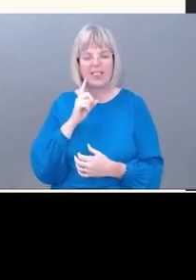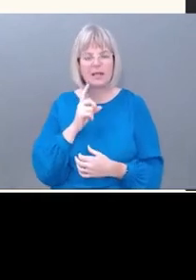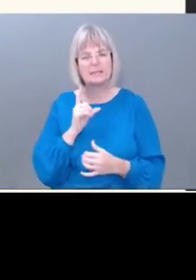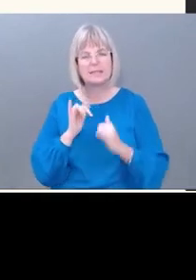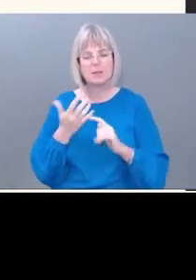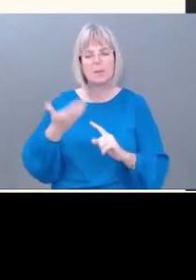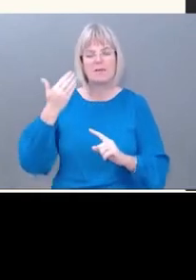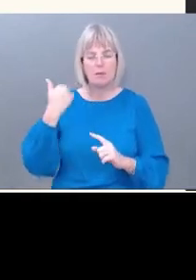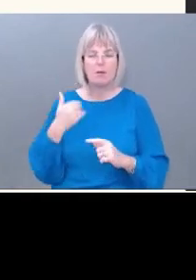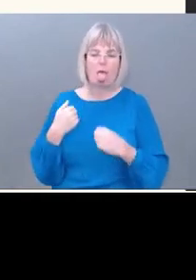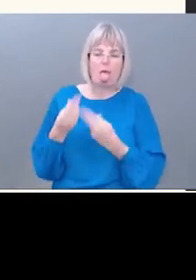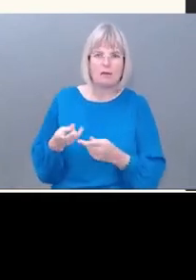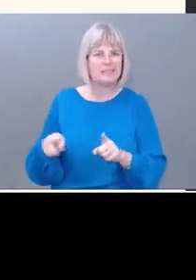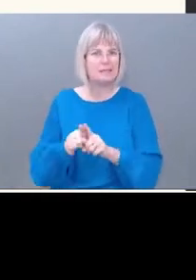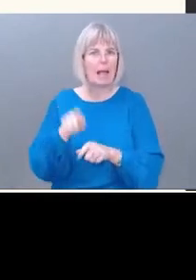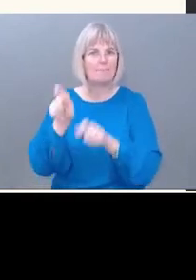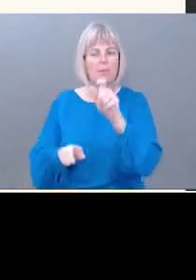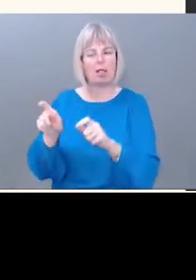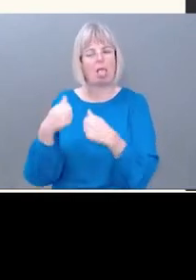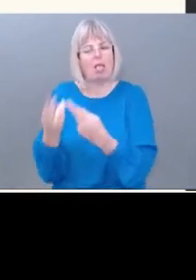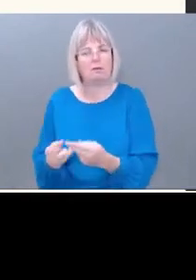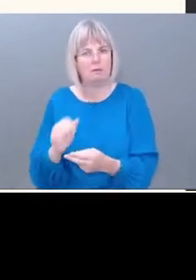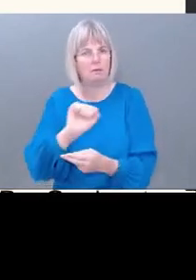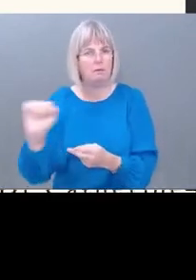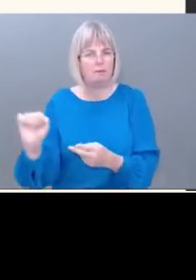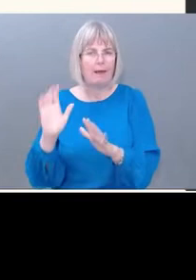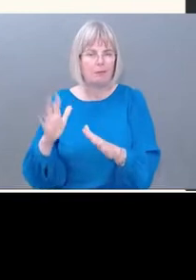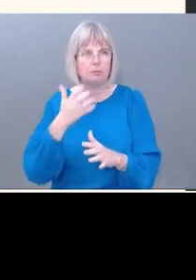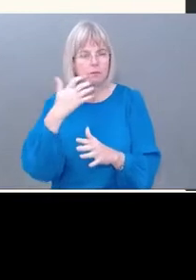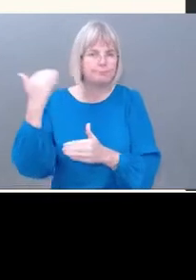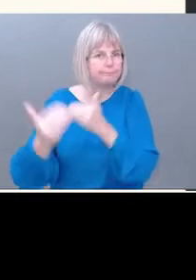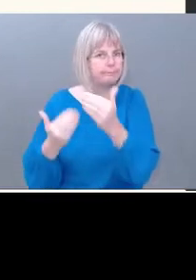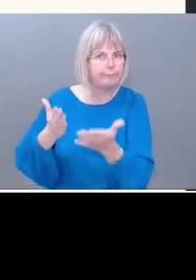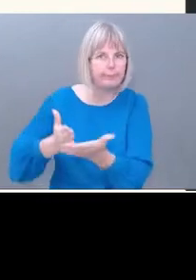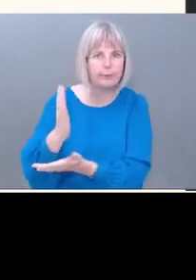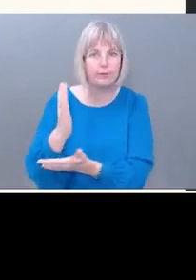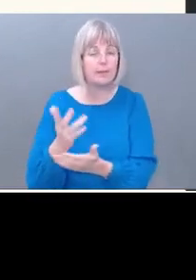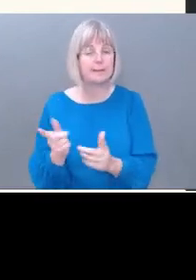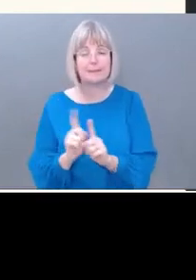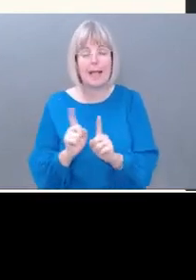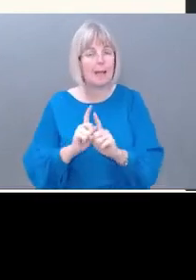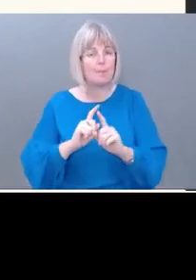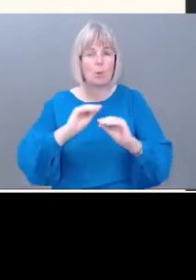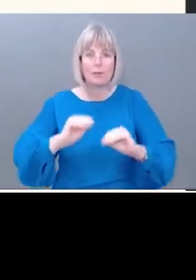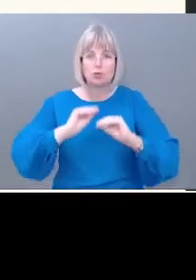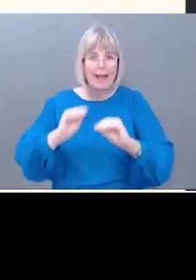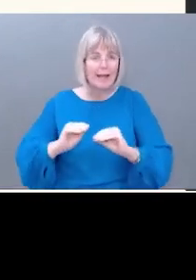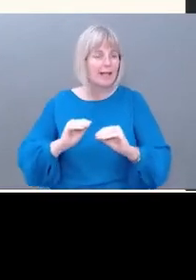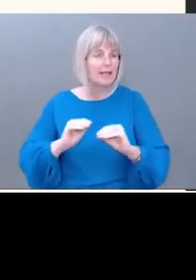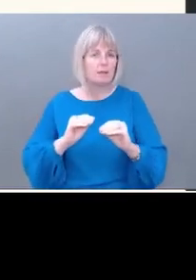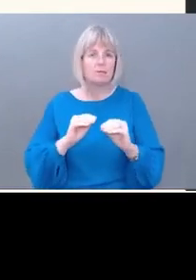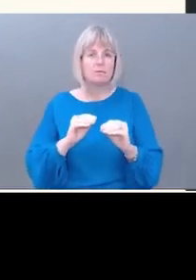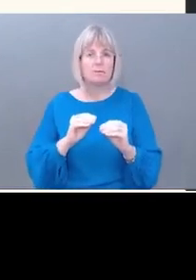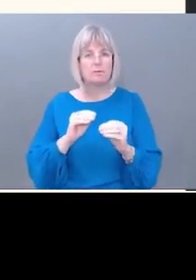forward. And I mean that across the programme, the university, across clinical trusts, even within trainee cohorts. So that's been a